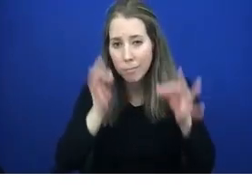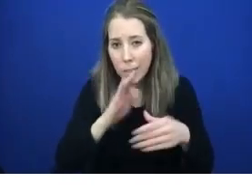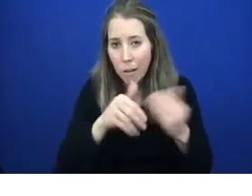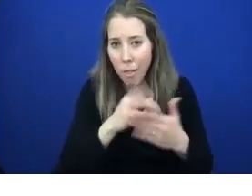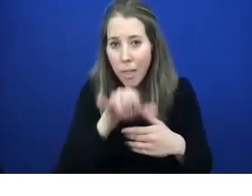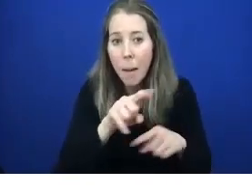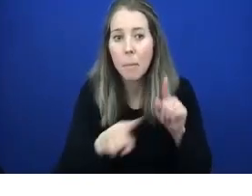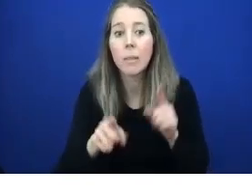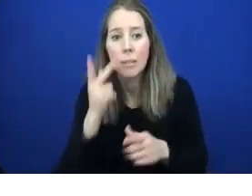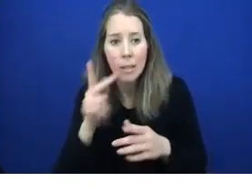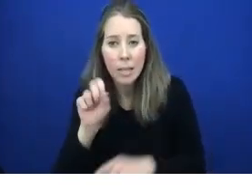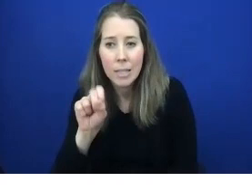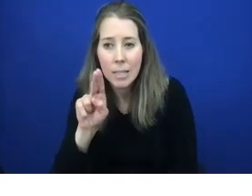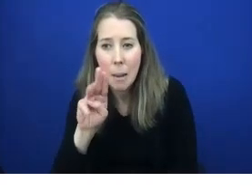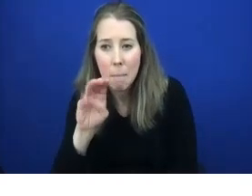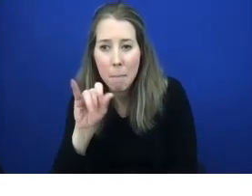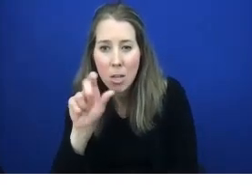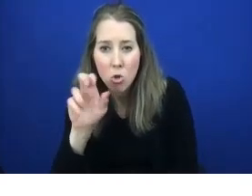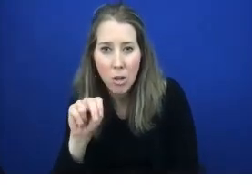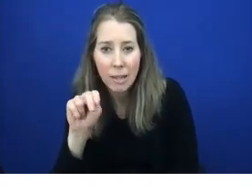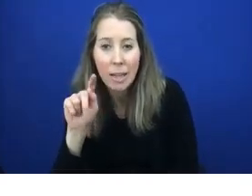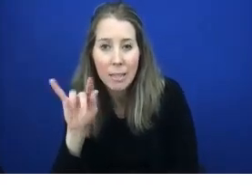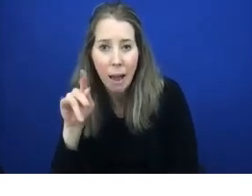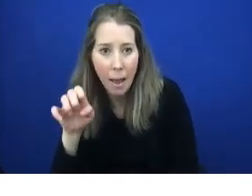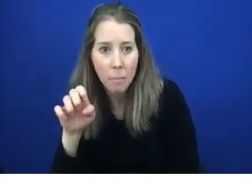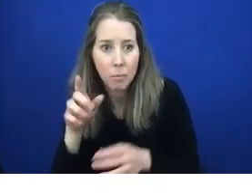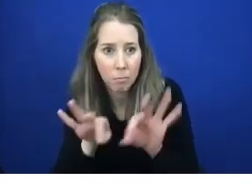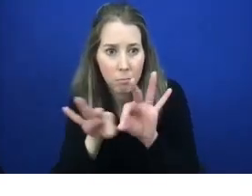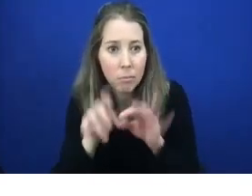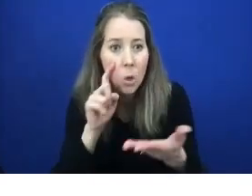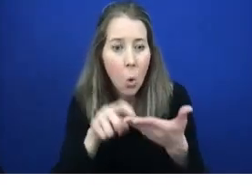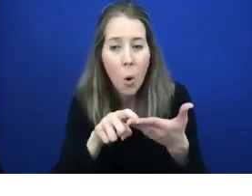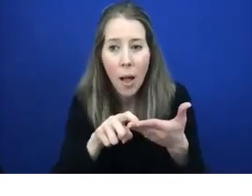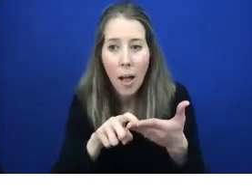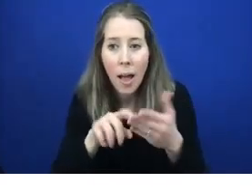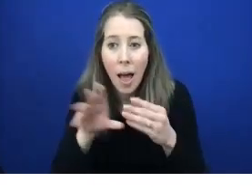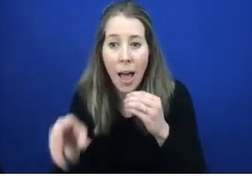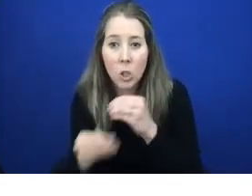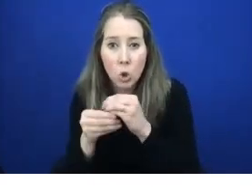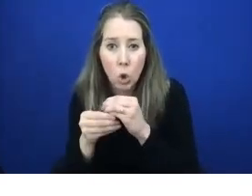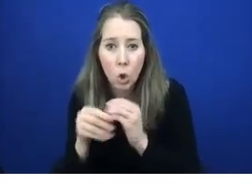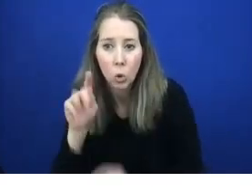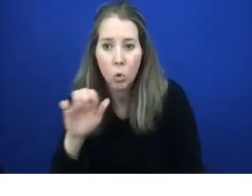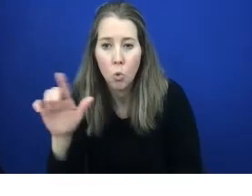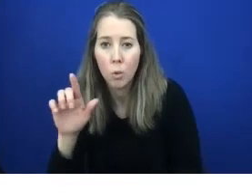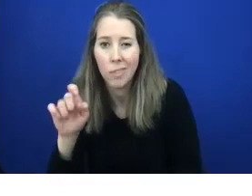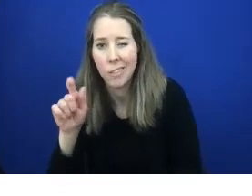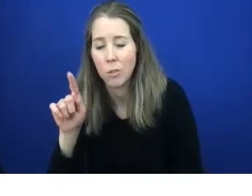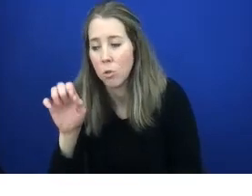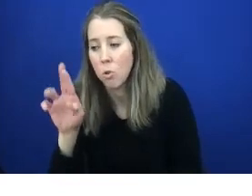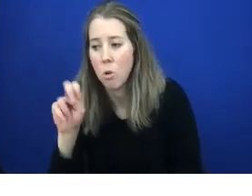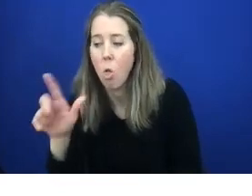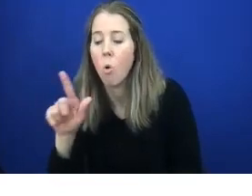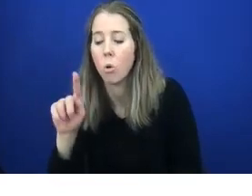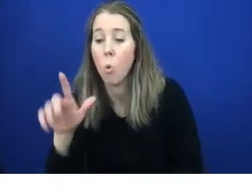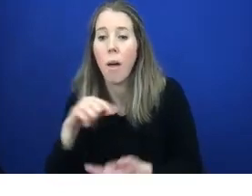But here on submission type, this is kind of the key part to use GoReact. You'll want to select external tool, and then you'll want to search